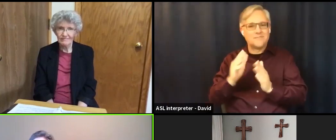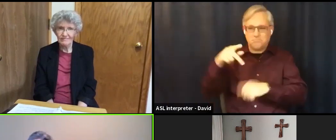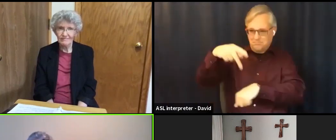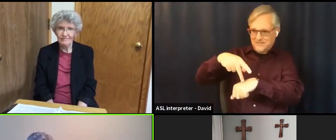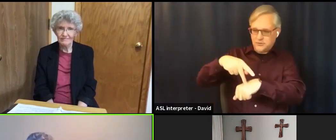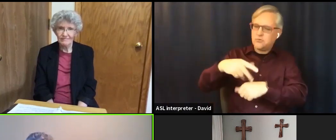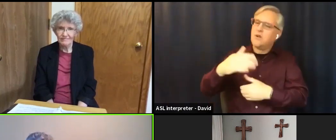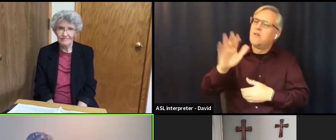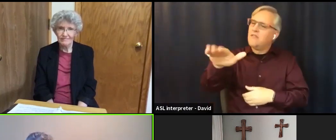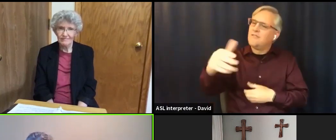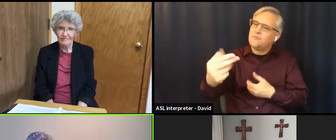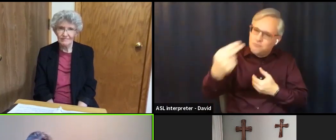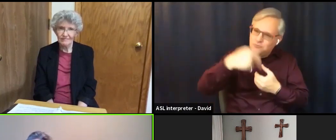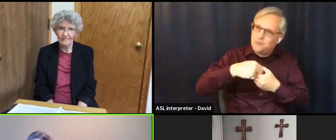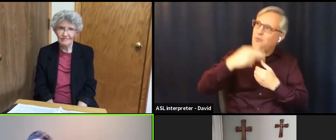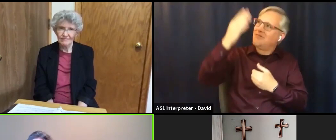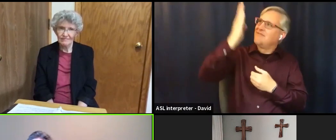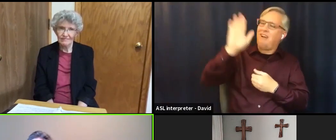doing.